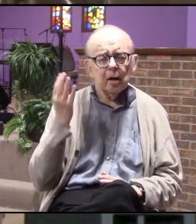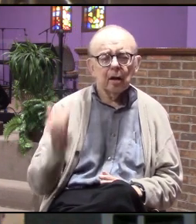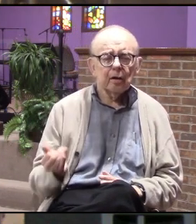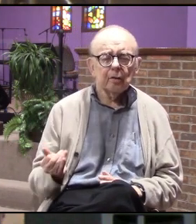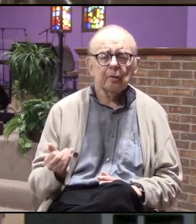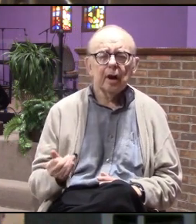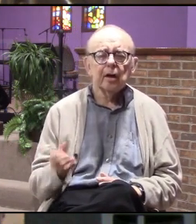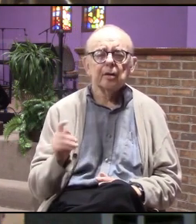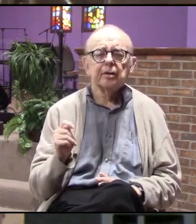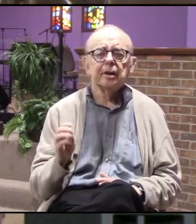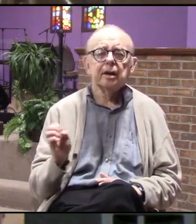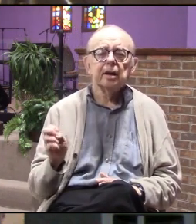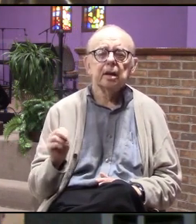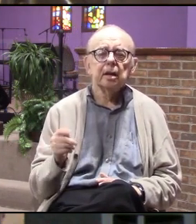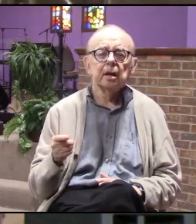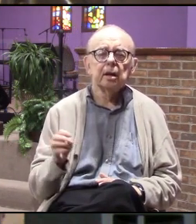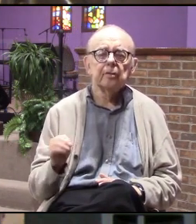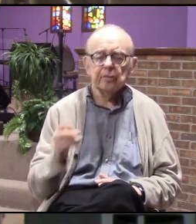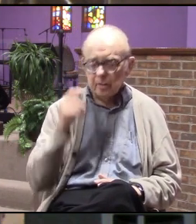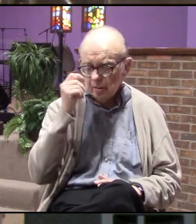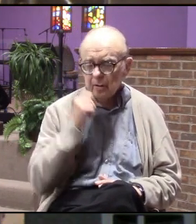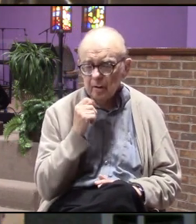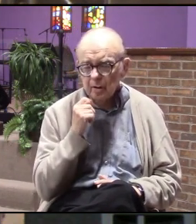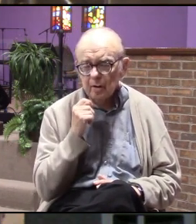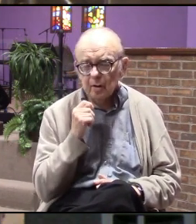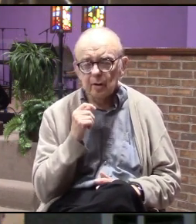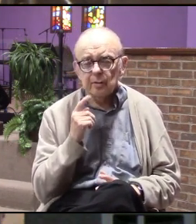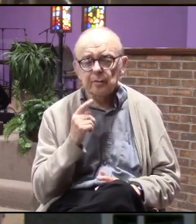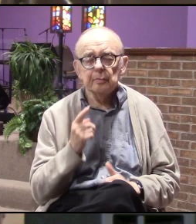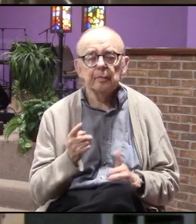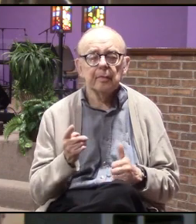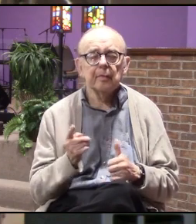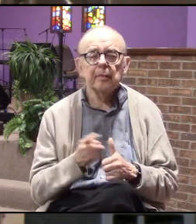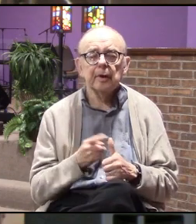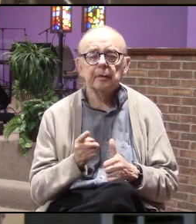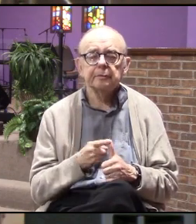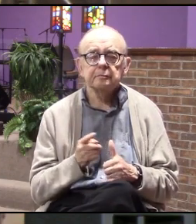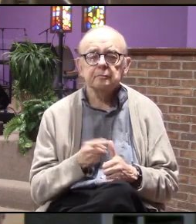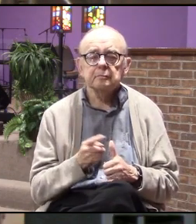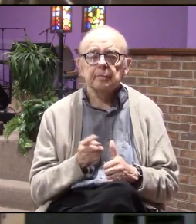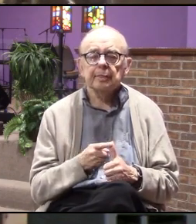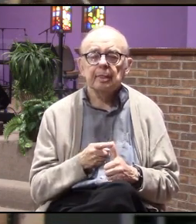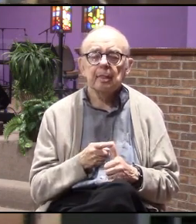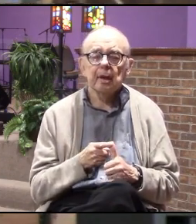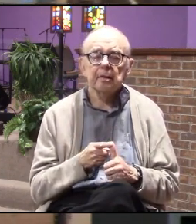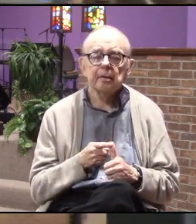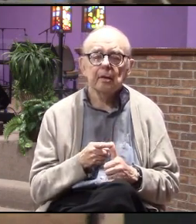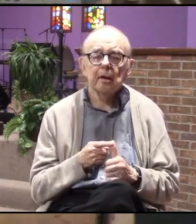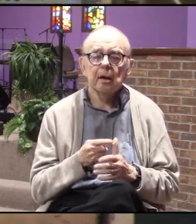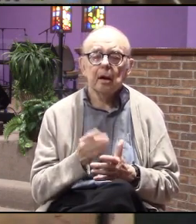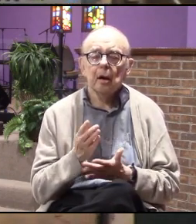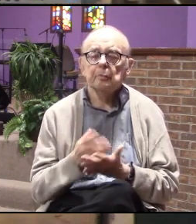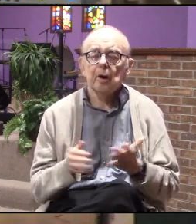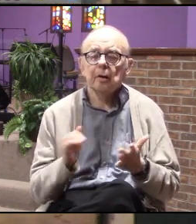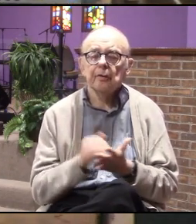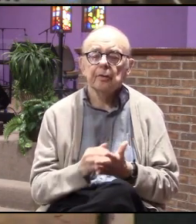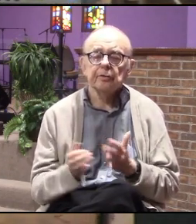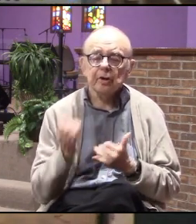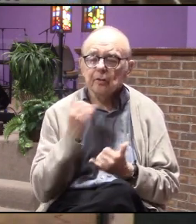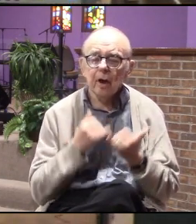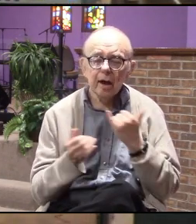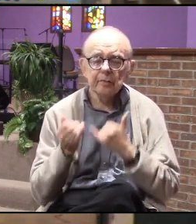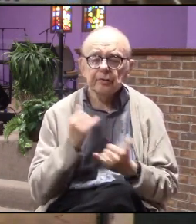are teenagers the main culprit in a lot of these crimes?